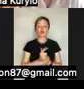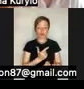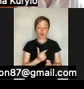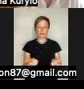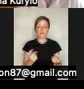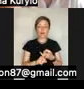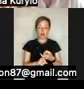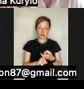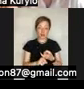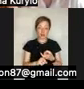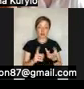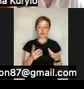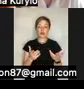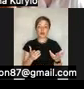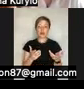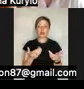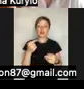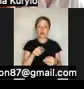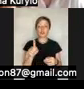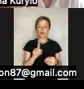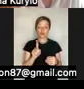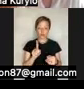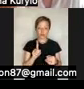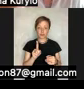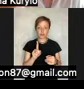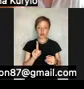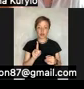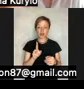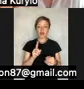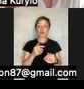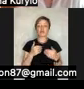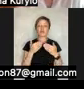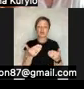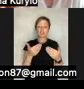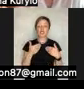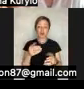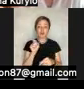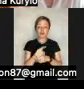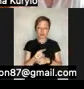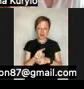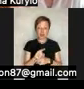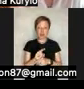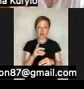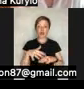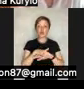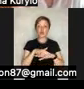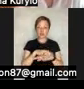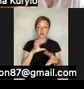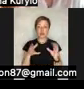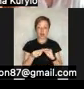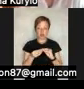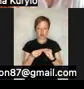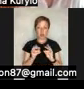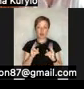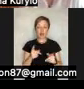the parents of children without disabilities and here we must reiterate that this is